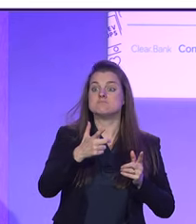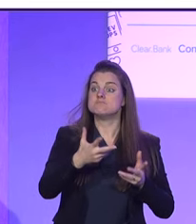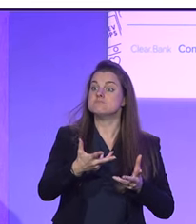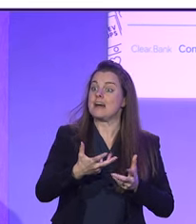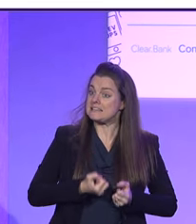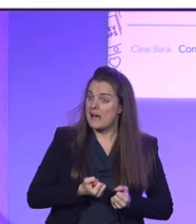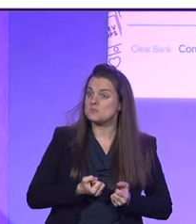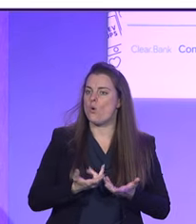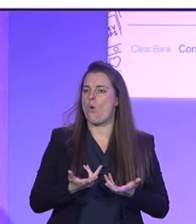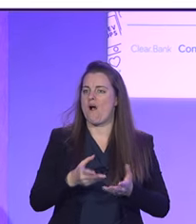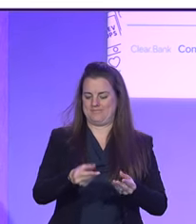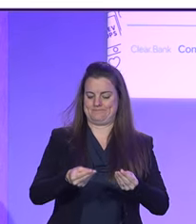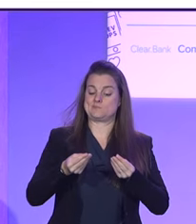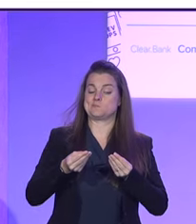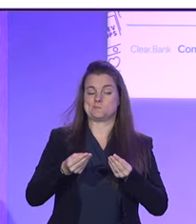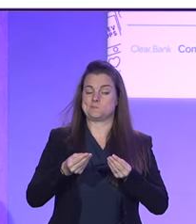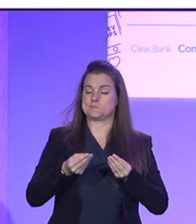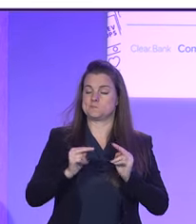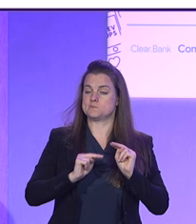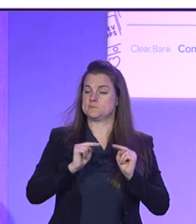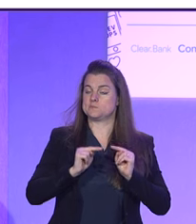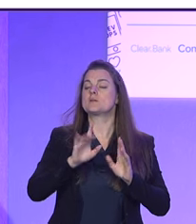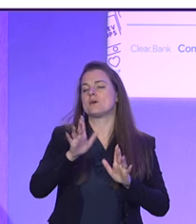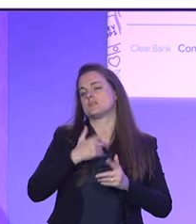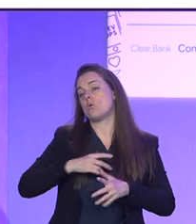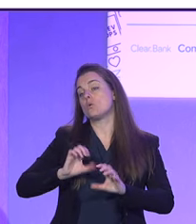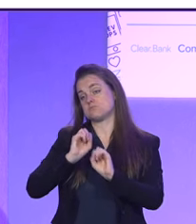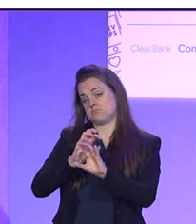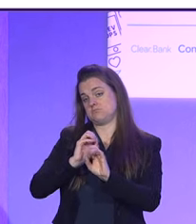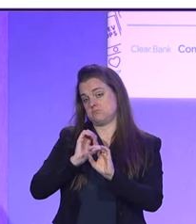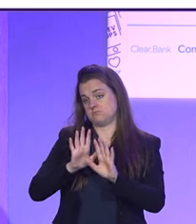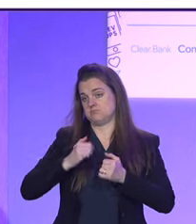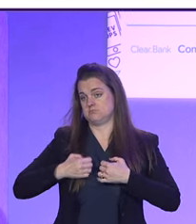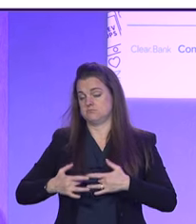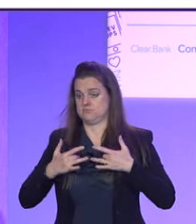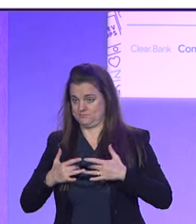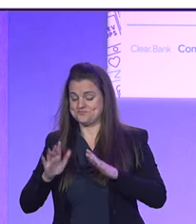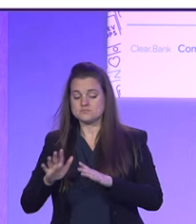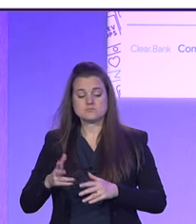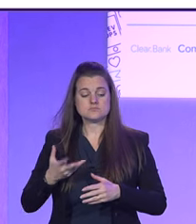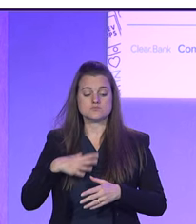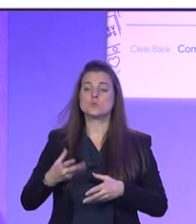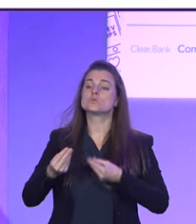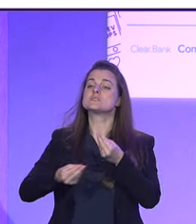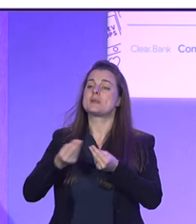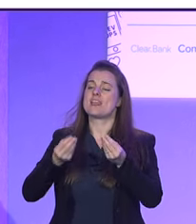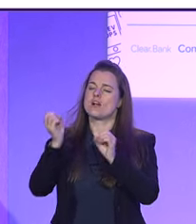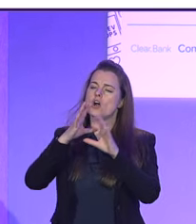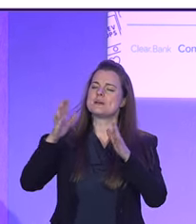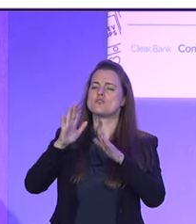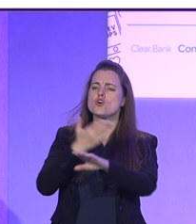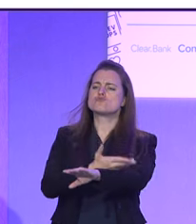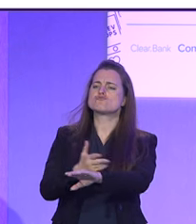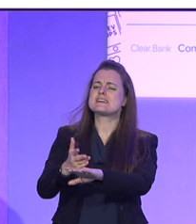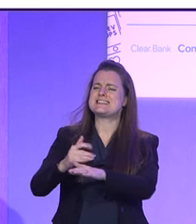salt, but I want to share this with you. First, I want to introduce the concept of greenwashing. I'm going to read